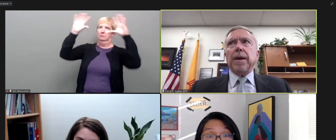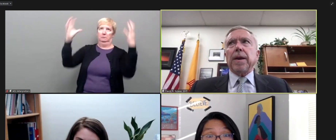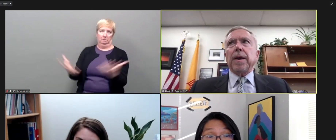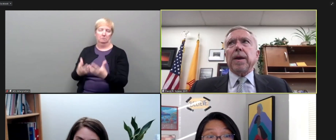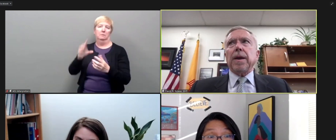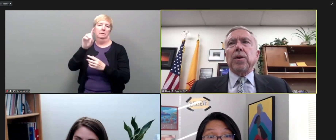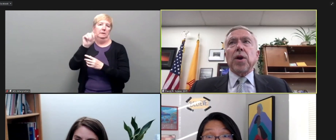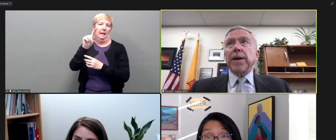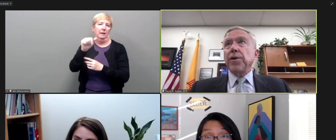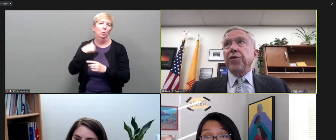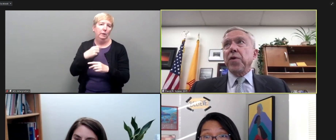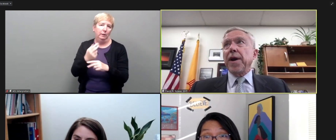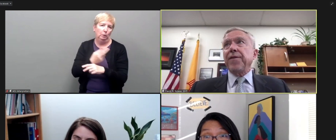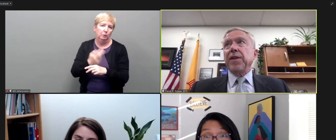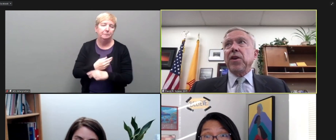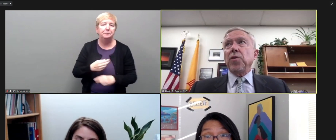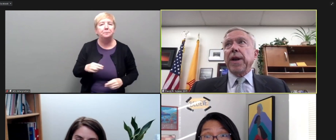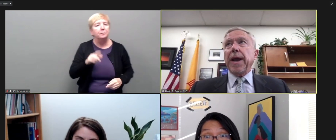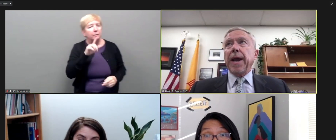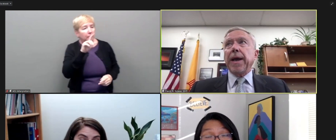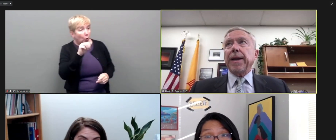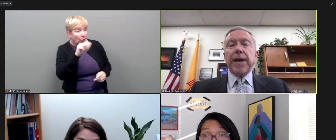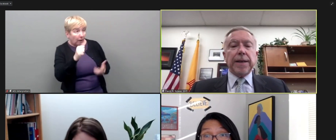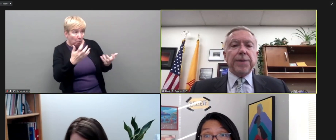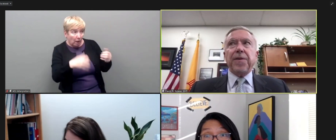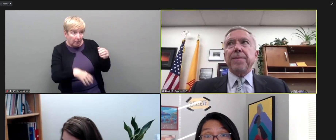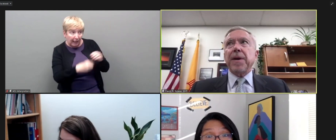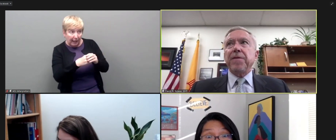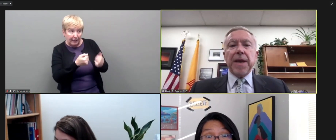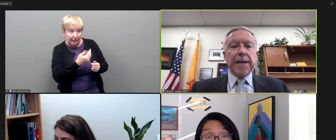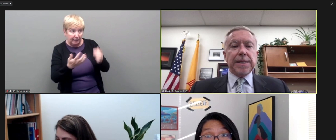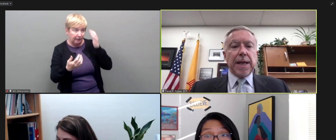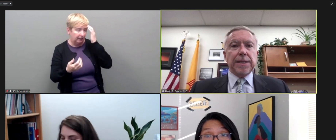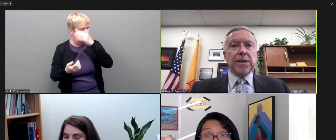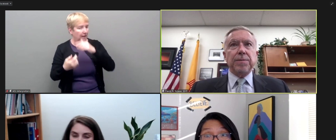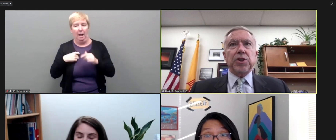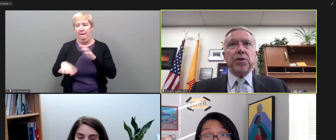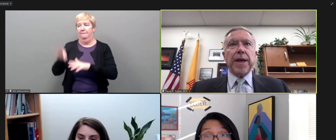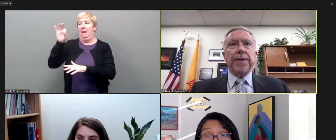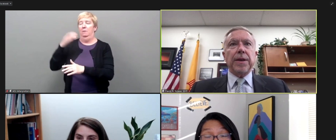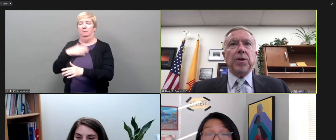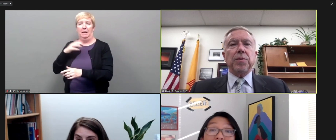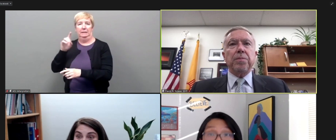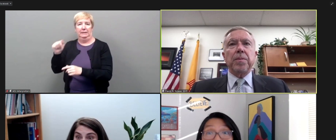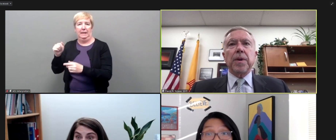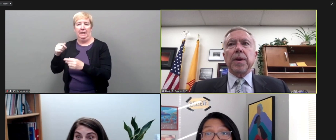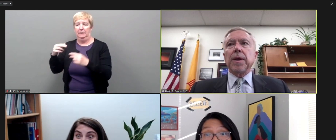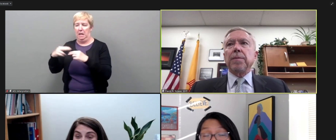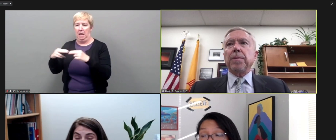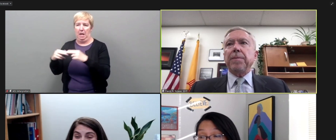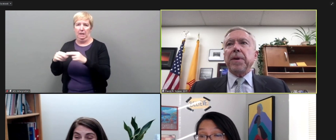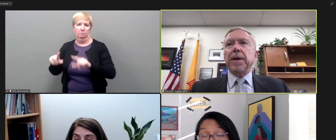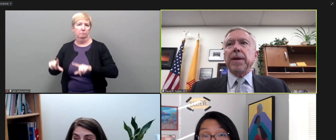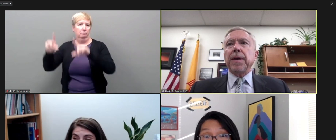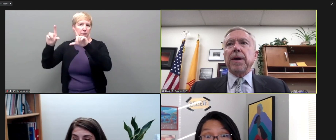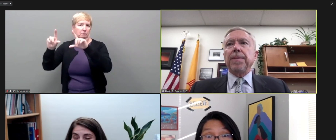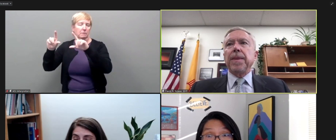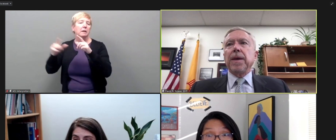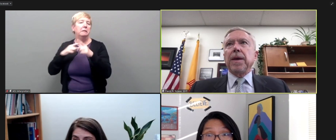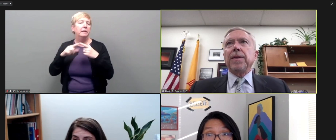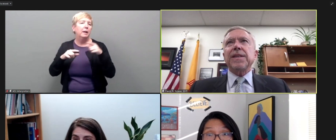Yeah, and Laura, I don't know if you have anything you want to add. I did find my VA slide, so let me show that, and then you can type